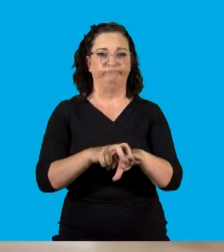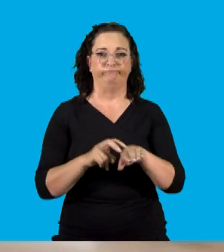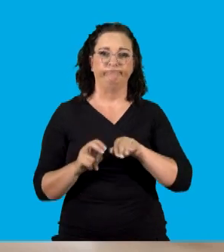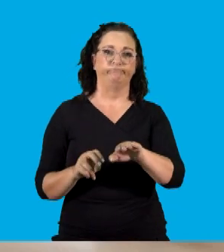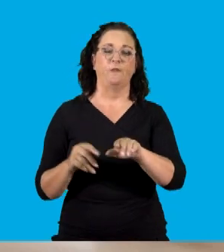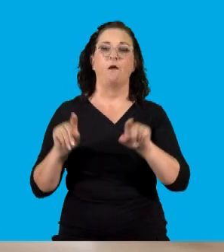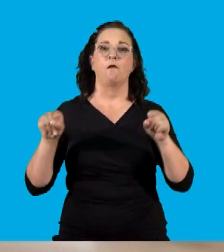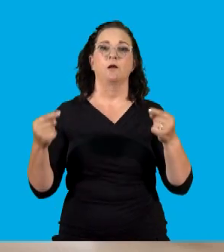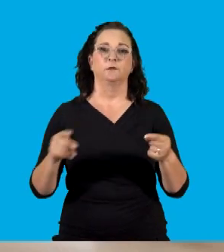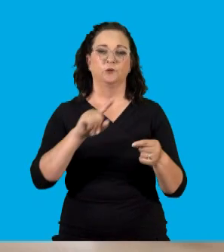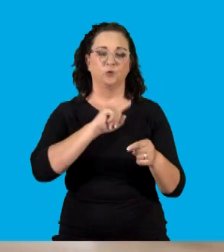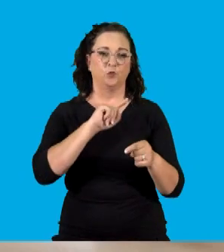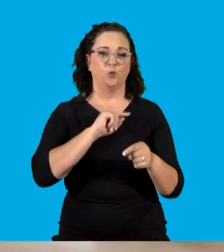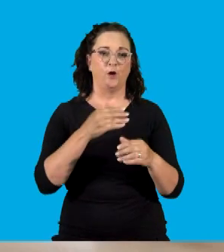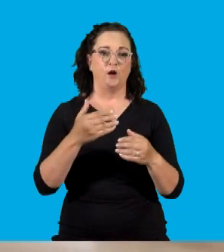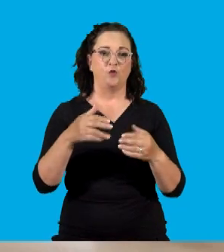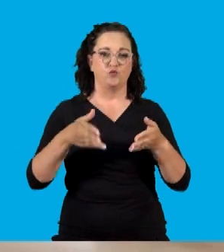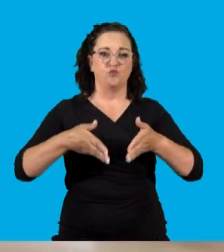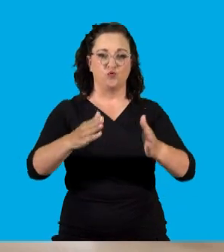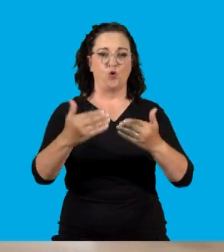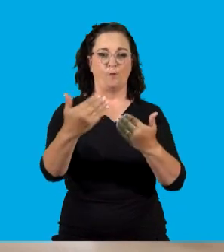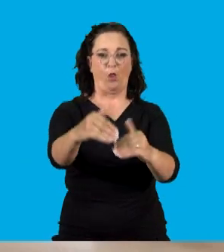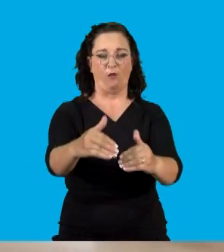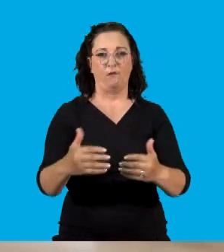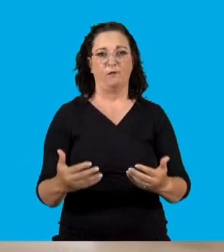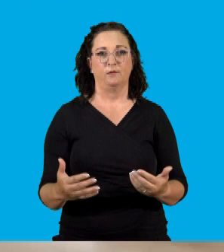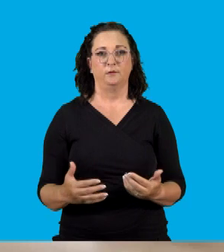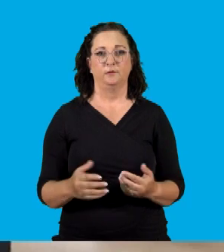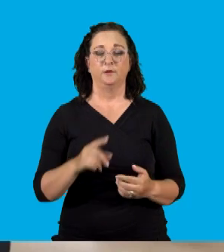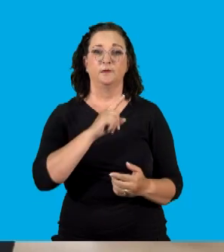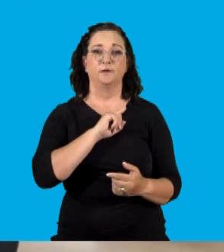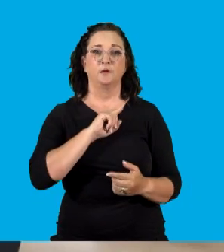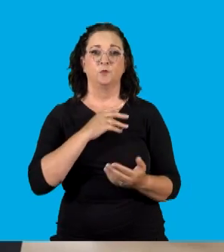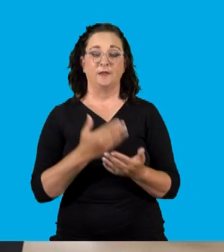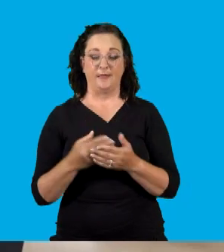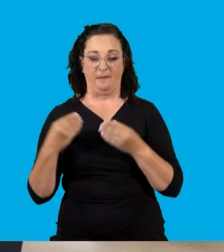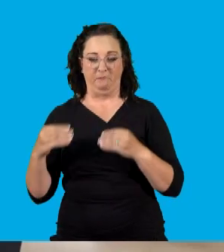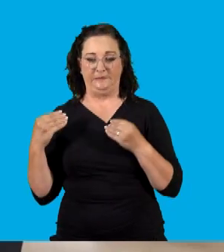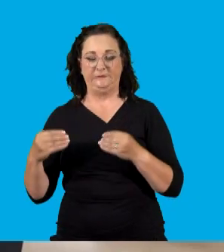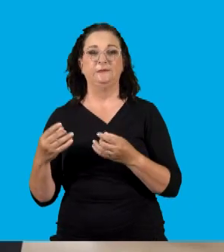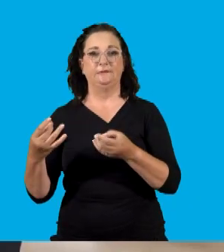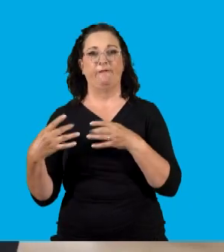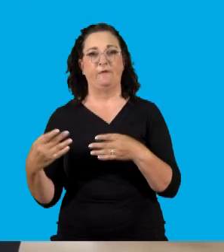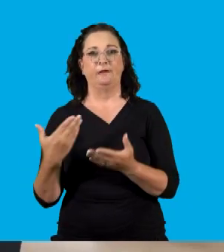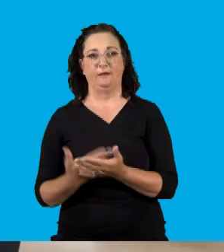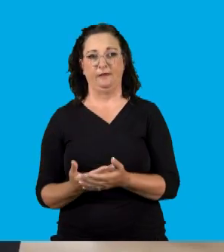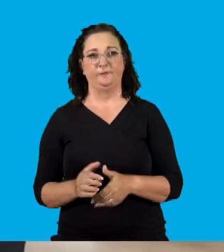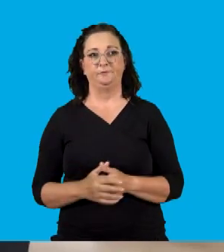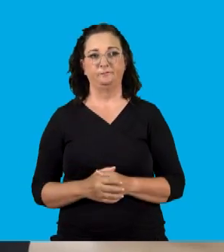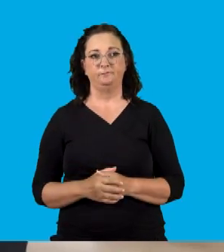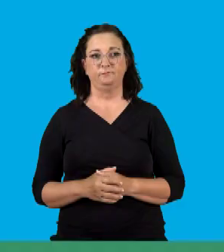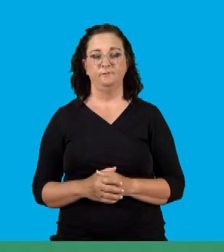to pass and go to the workplace or reach the workplace in order for them to work. So they affect a business, those